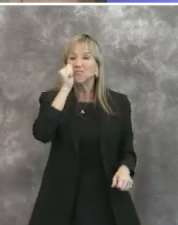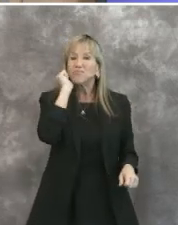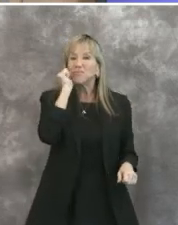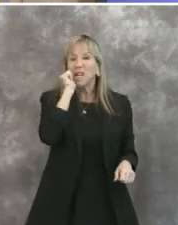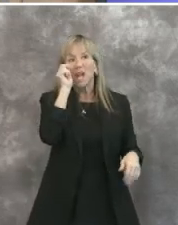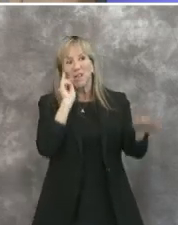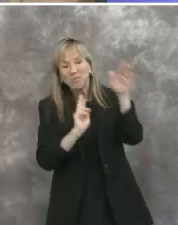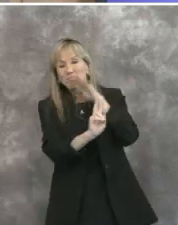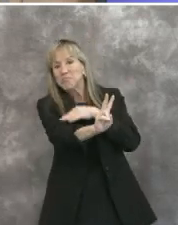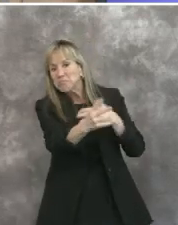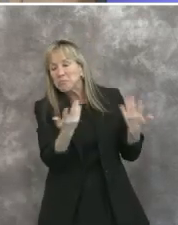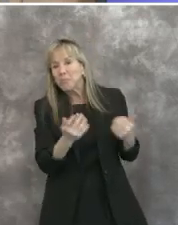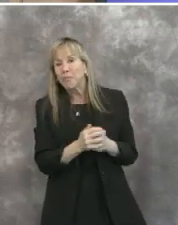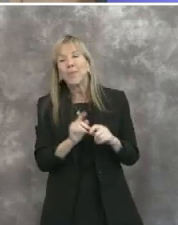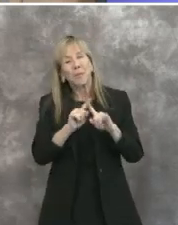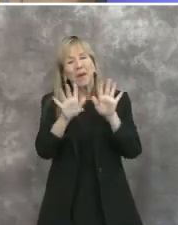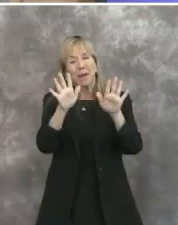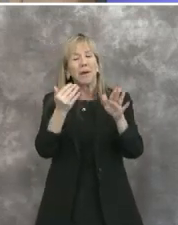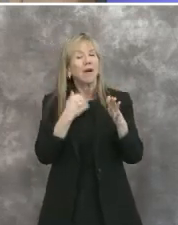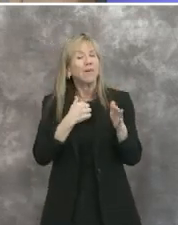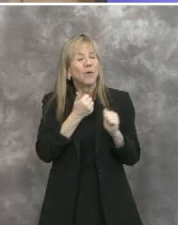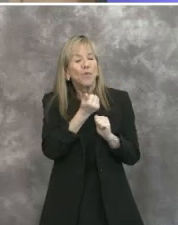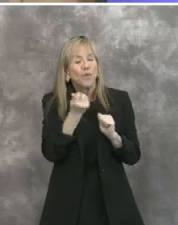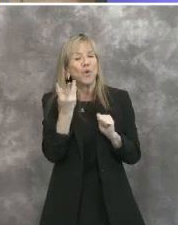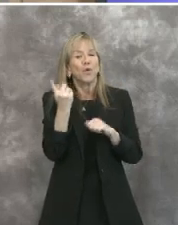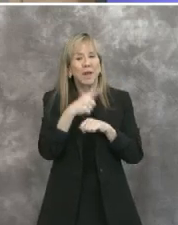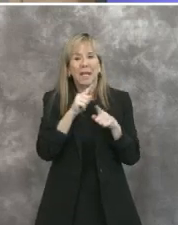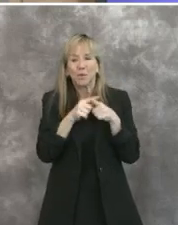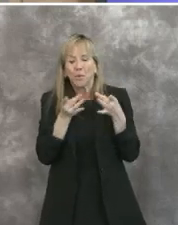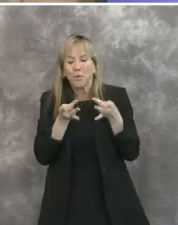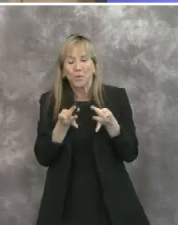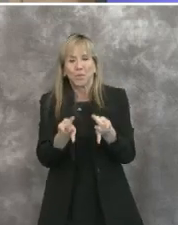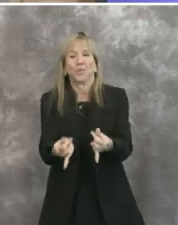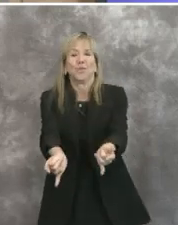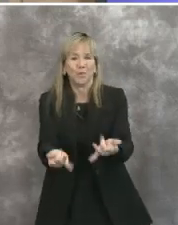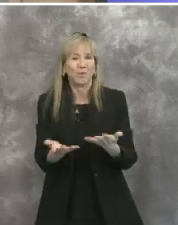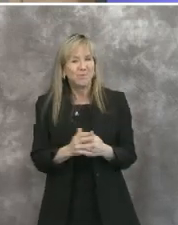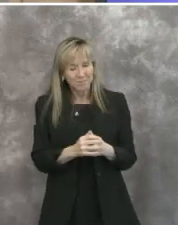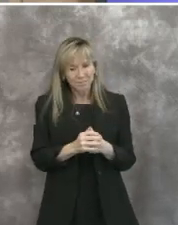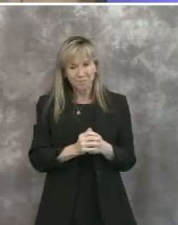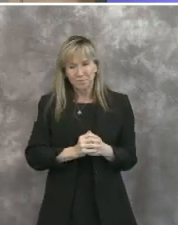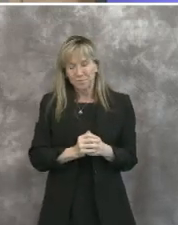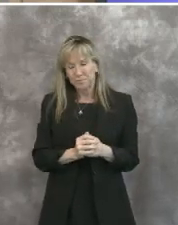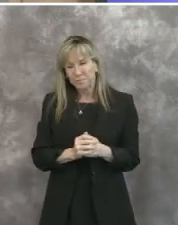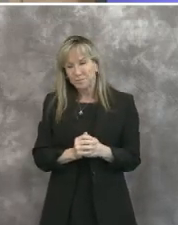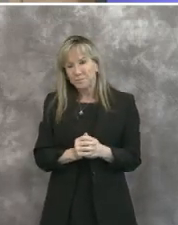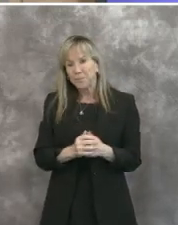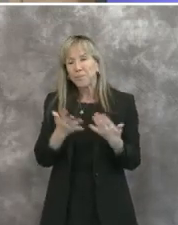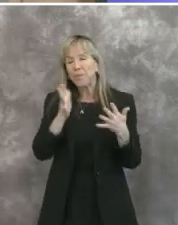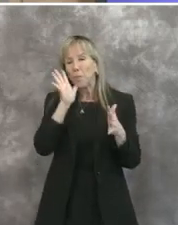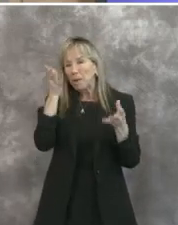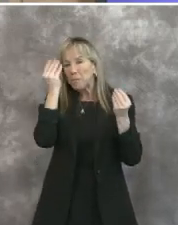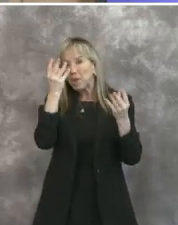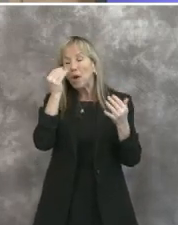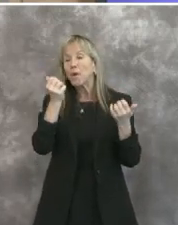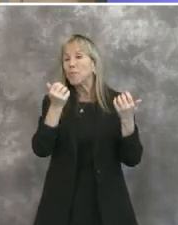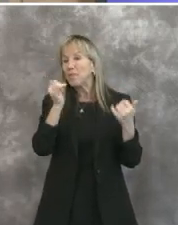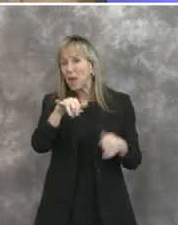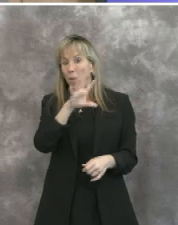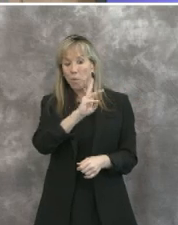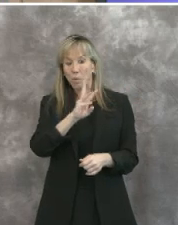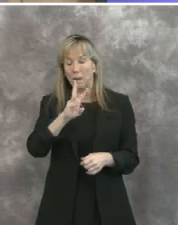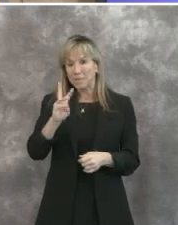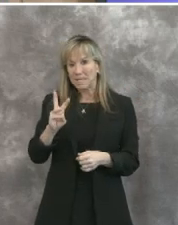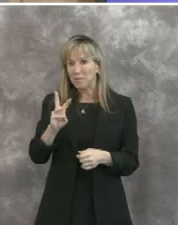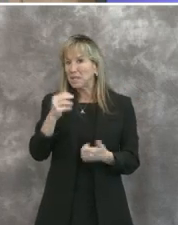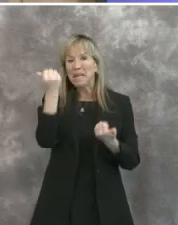foreseeable future, but it may take a few days to truly get everything ironed out and see it up and running. But we'll share the website with you where any San